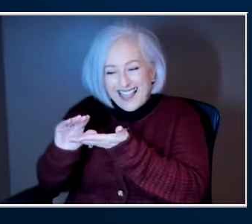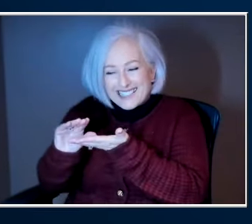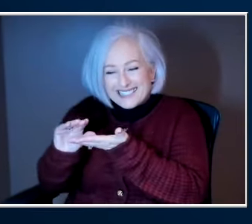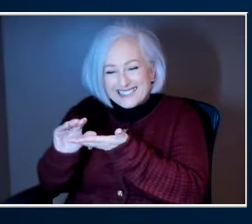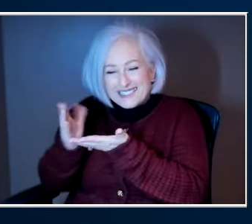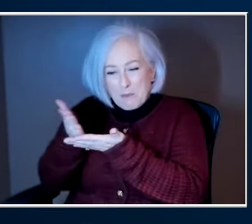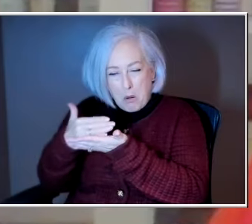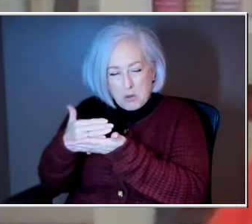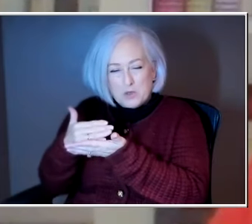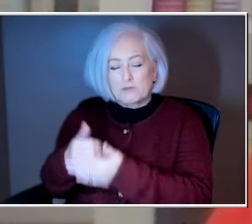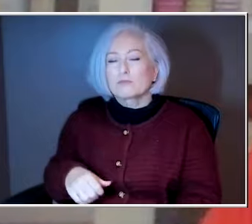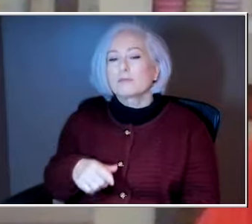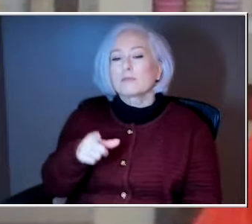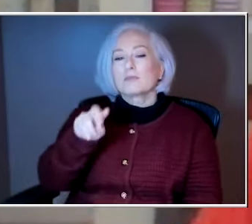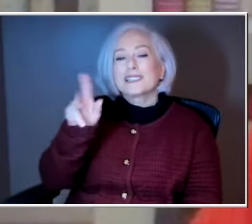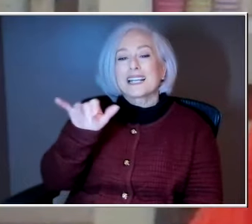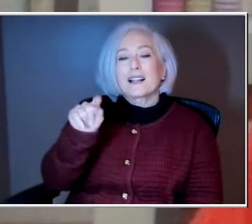away?